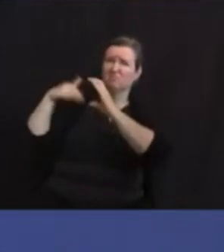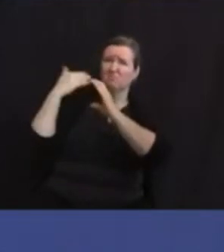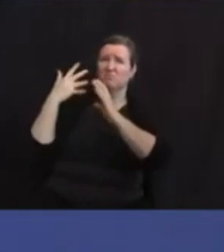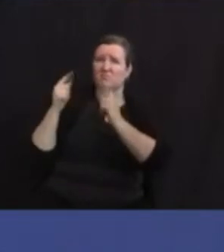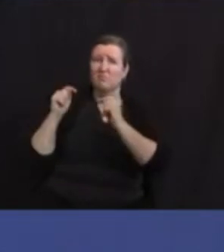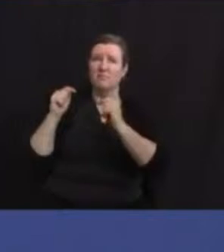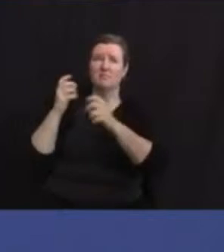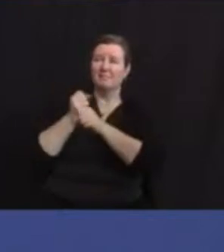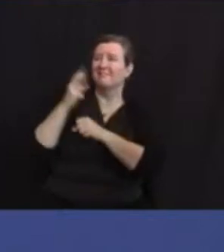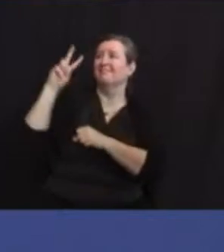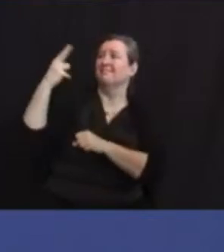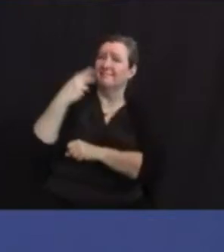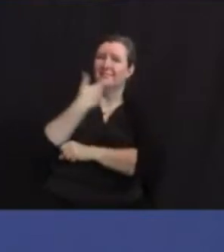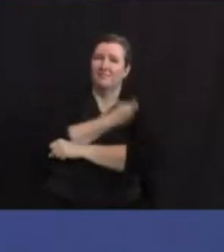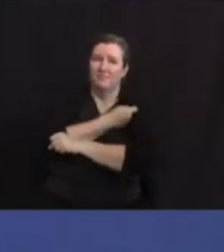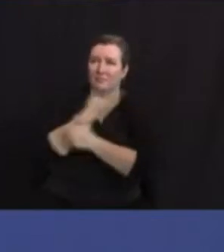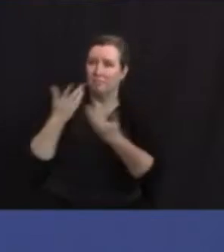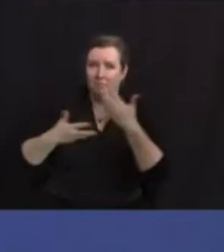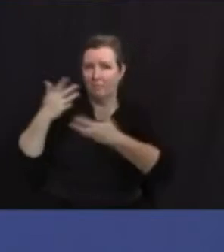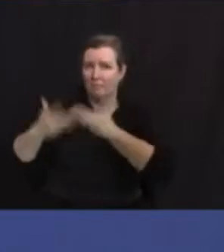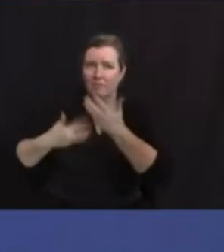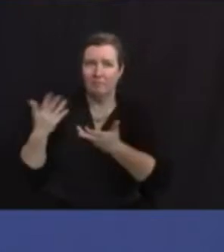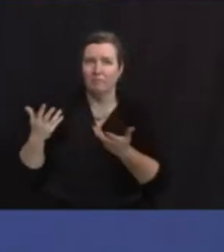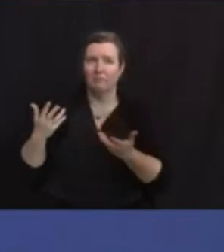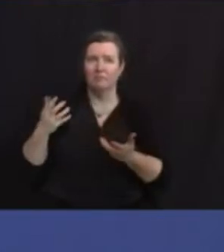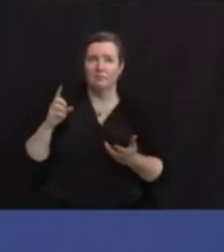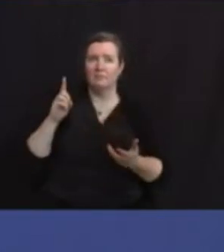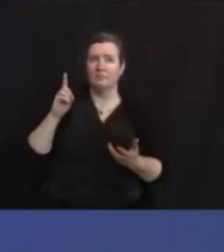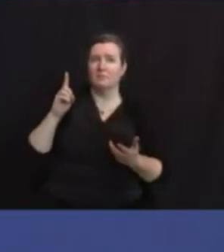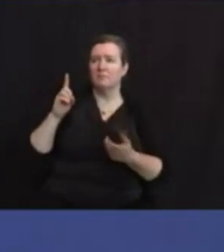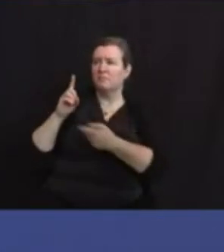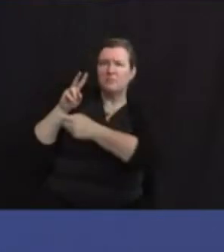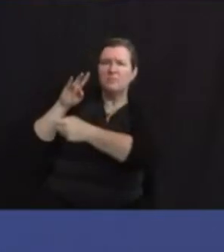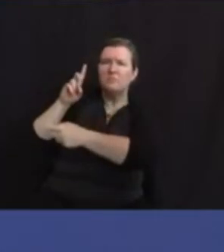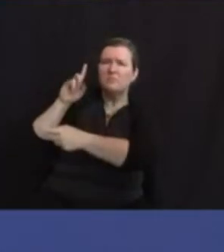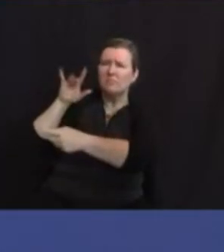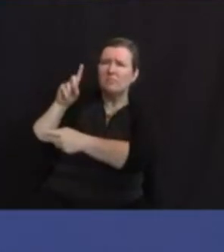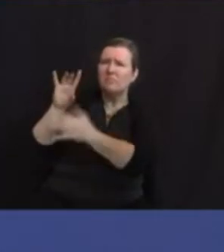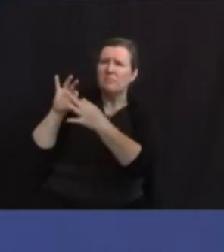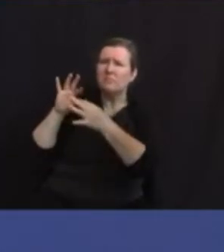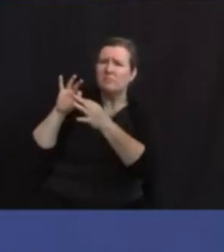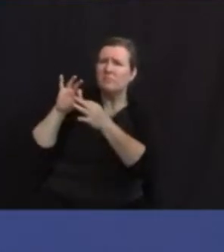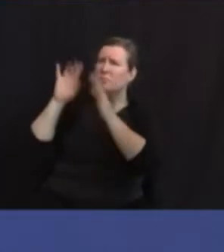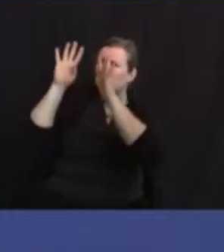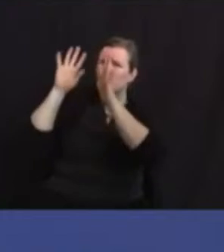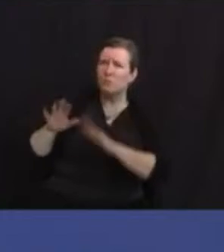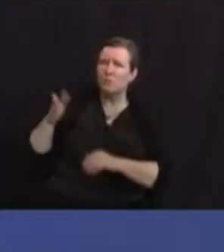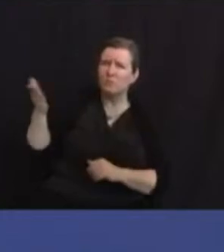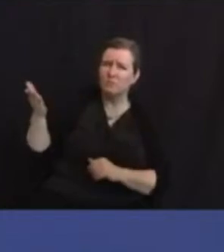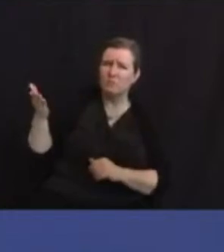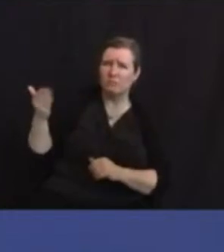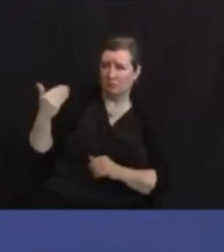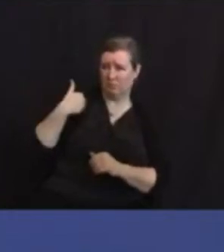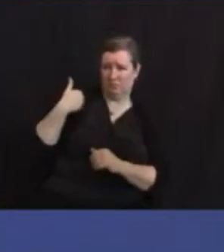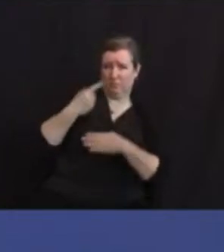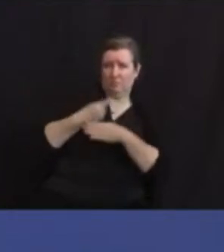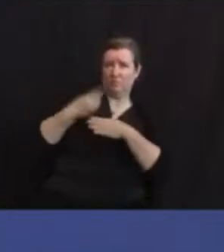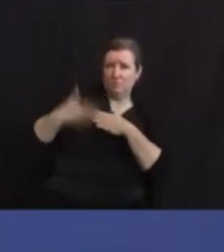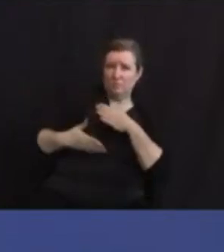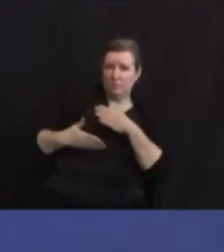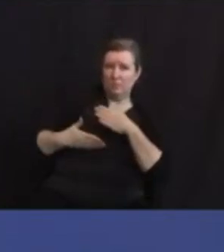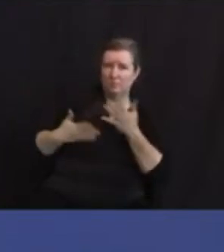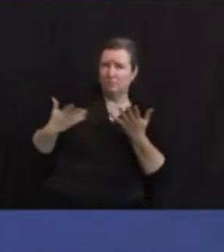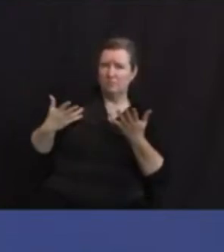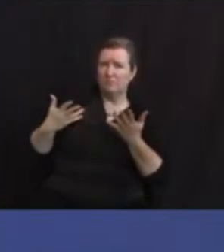shot appointment. I know, Dr. David, you had mentioned because of the storm, they had cut it off a little early on the weekend, but we're talking about